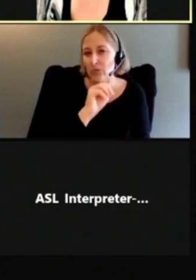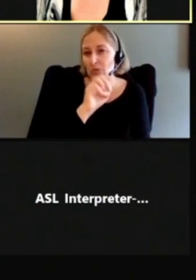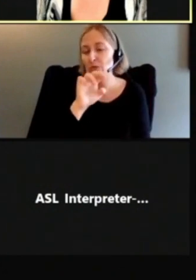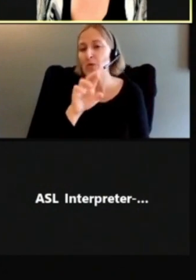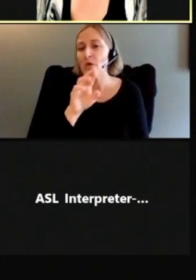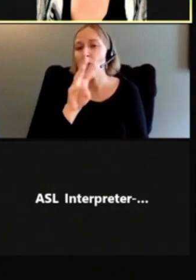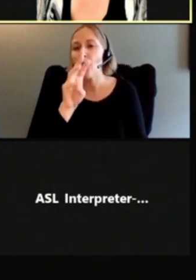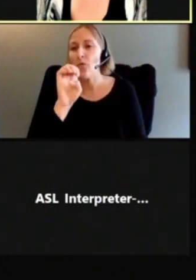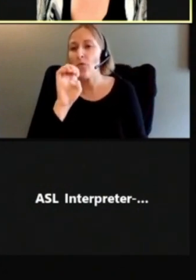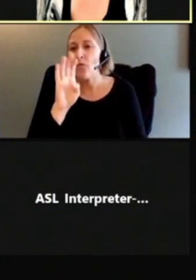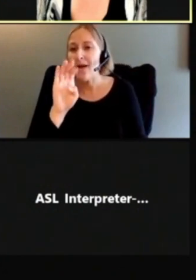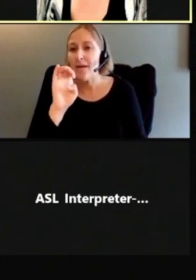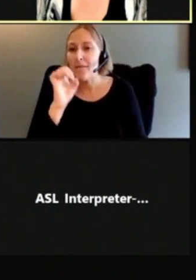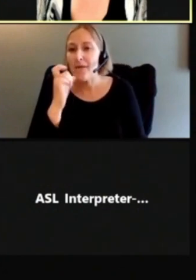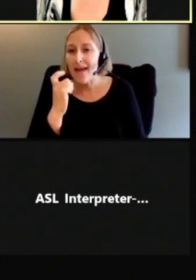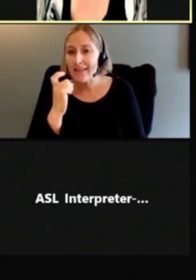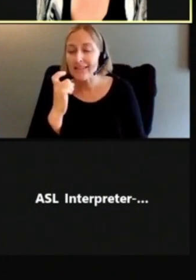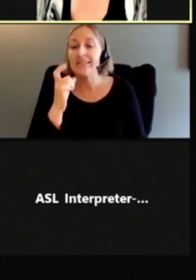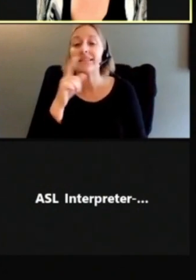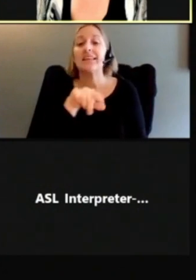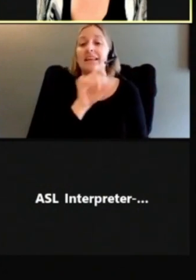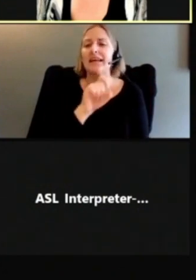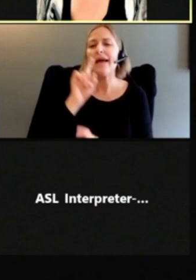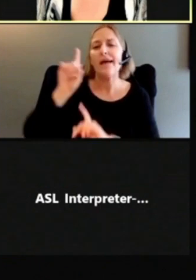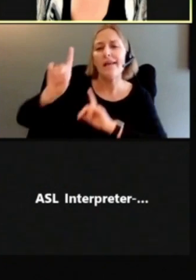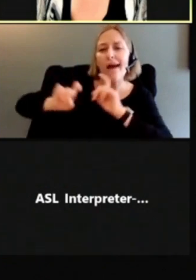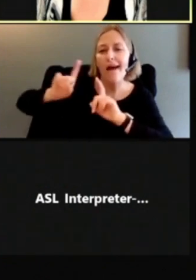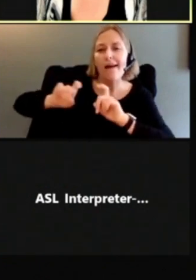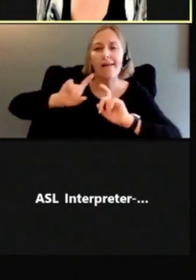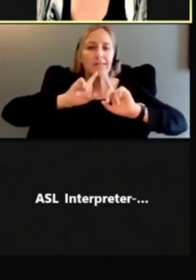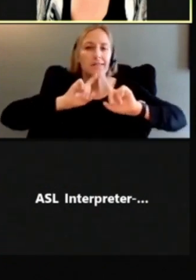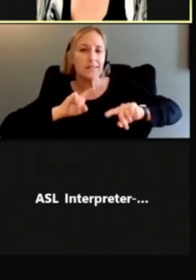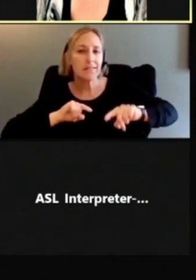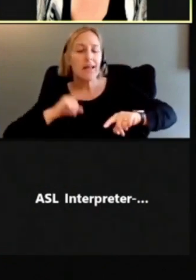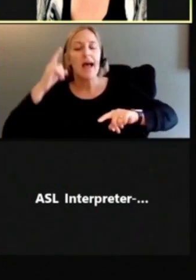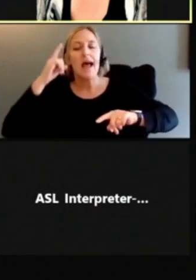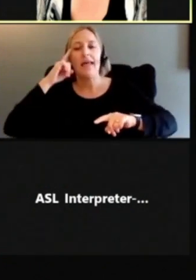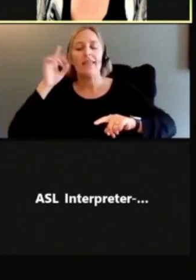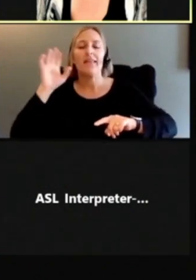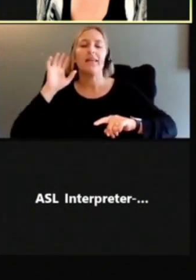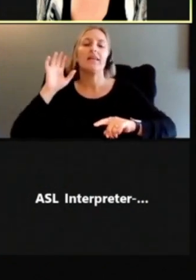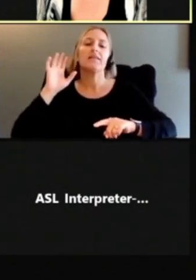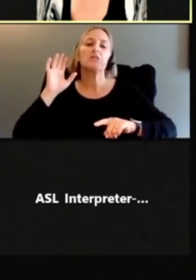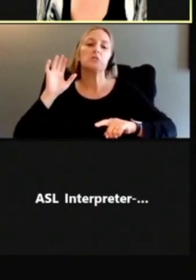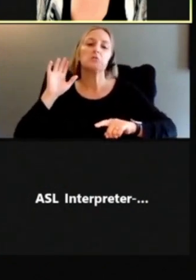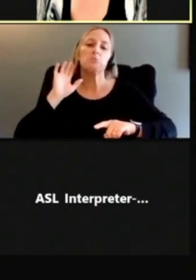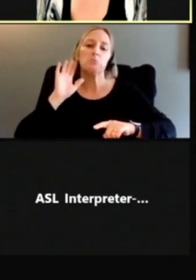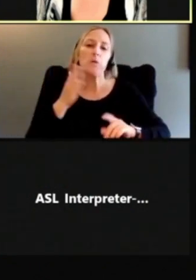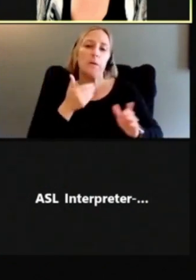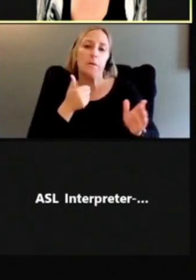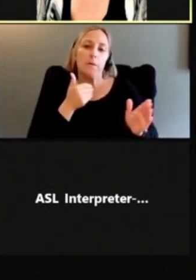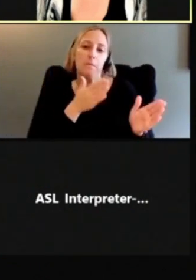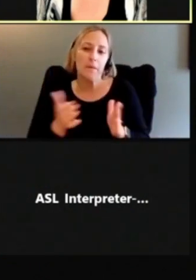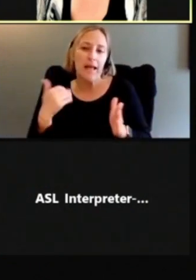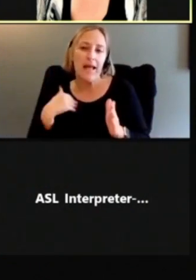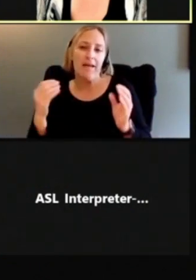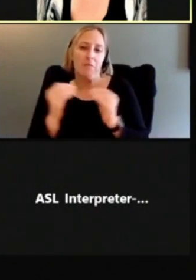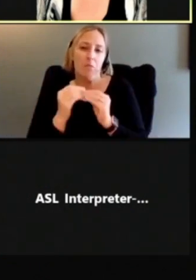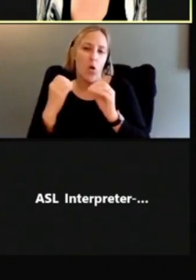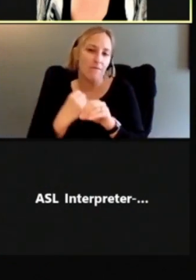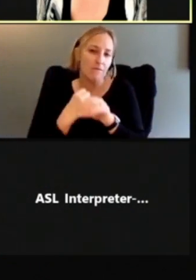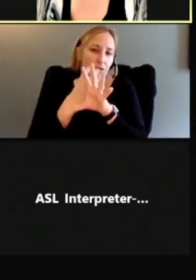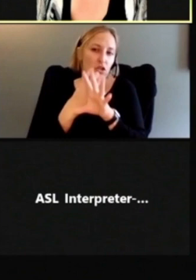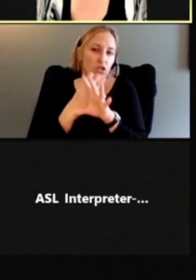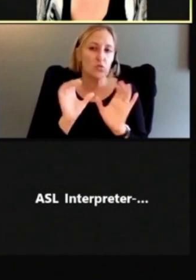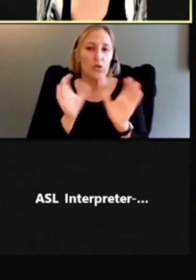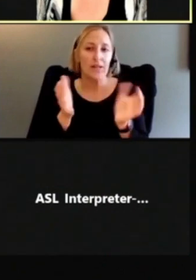educator questions. I think there's also going to be some movement towards more virtual classrooms, which